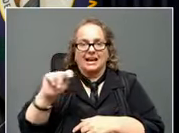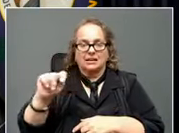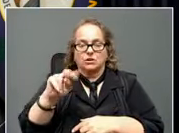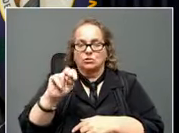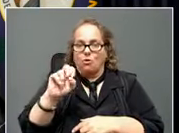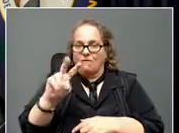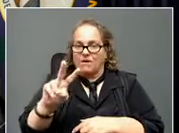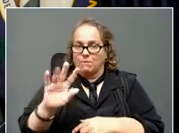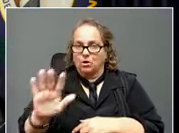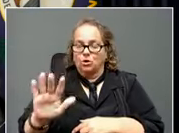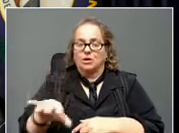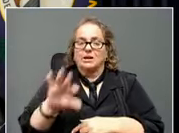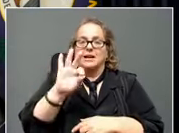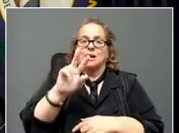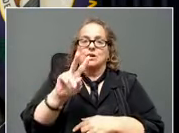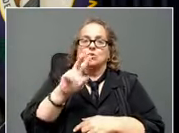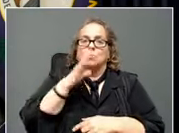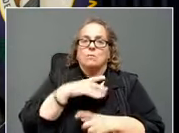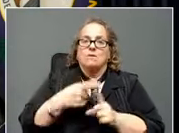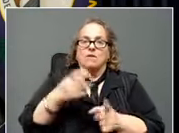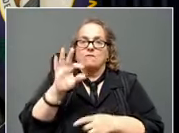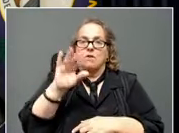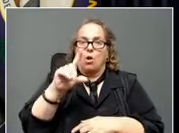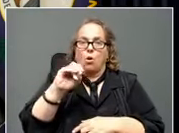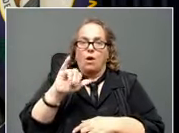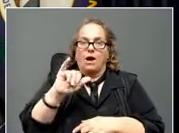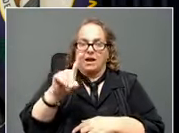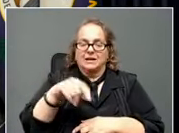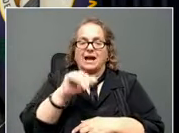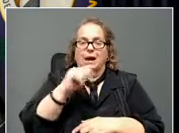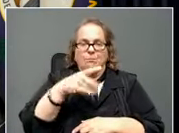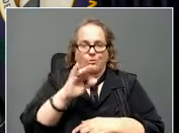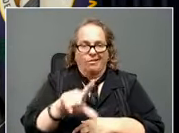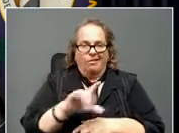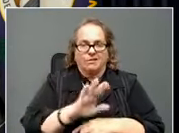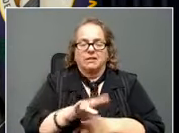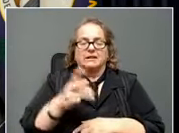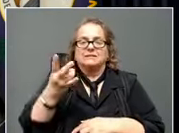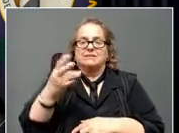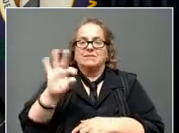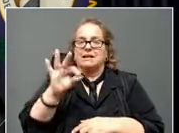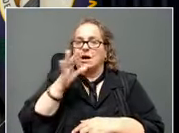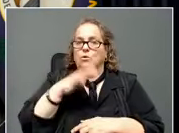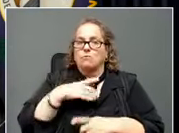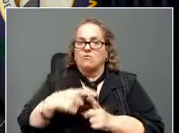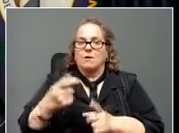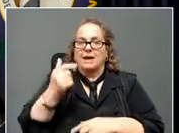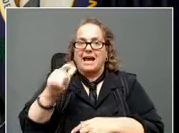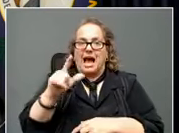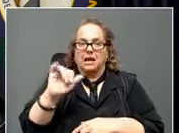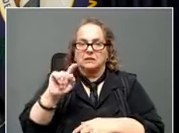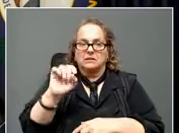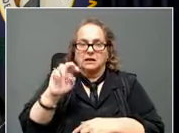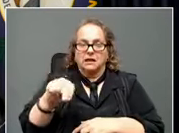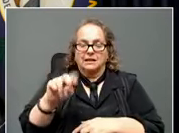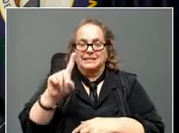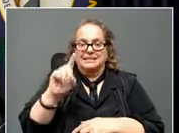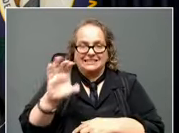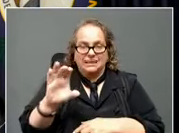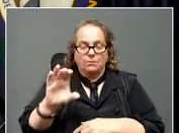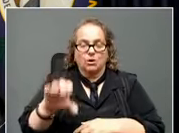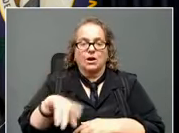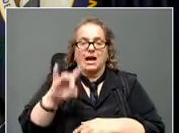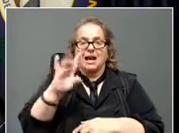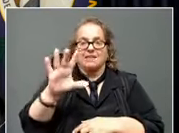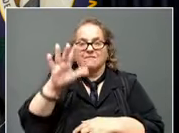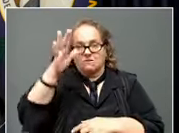A 92-year-old woman from Floyd. That happened in April. A 79-year-old woman from Gallatin, December. An 85-year-old man